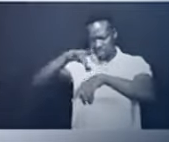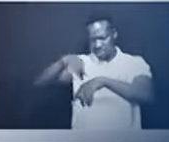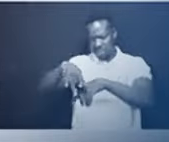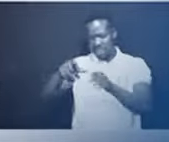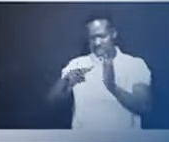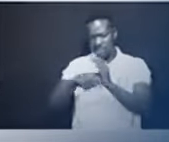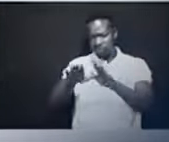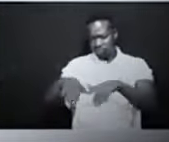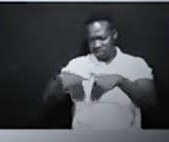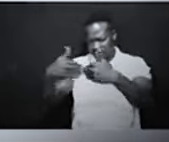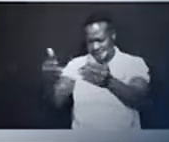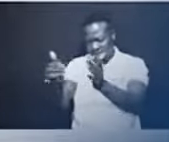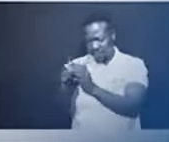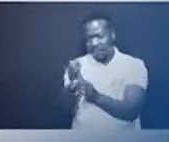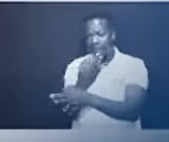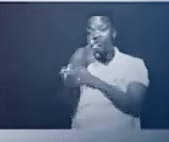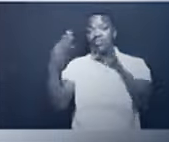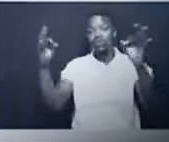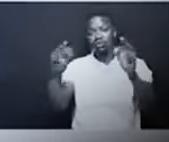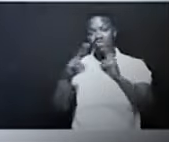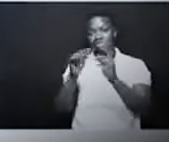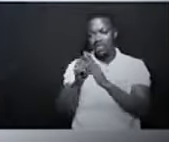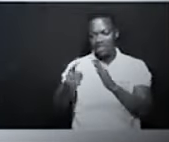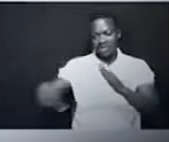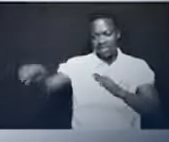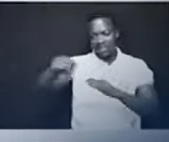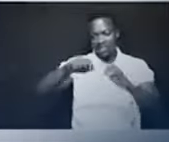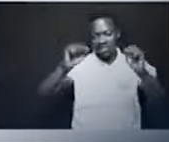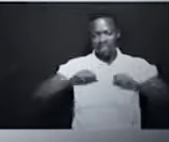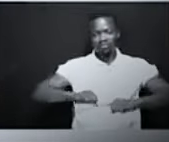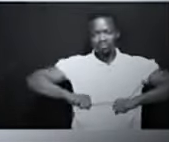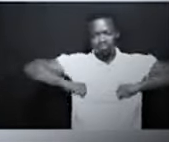bring that kind of liberation. They say no betumi abemu no